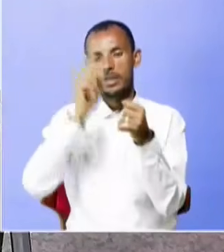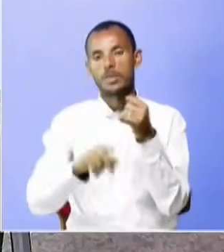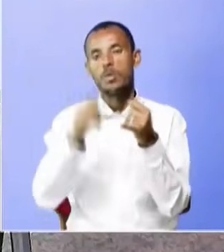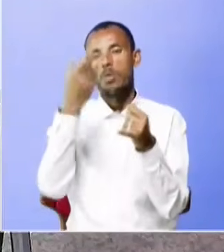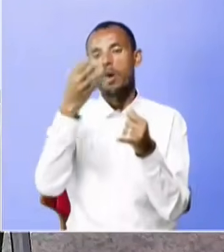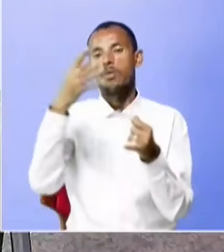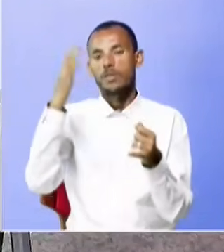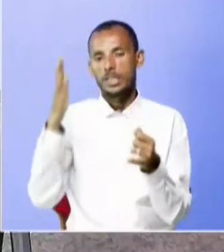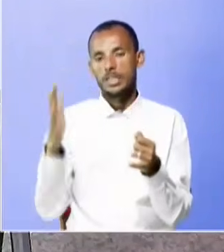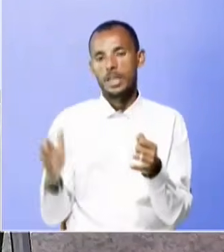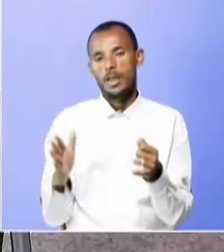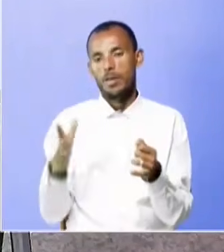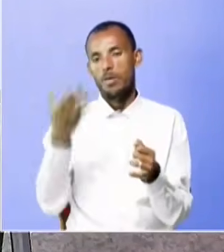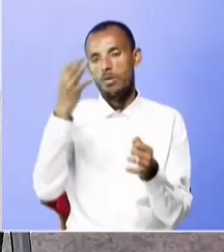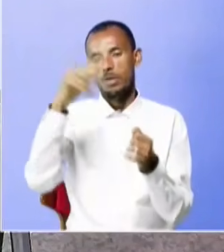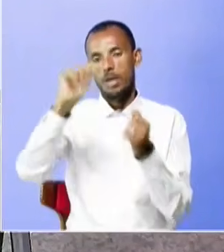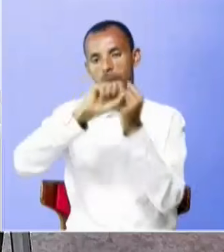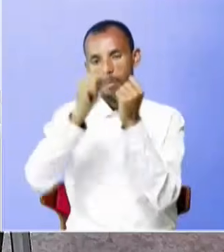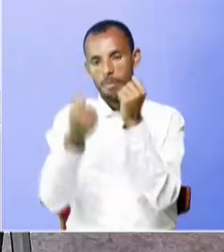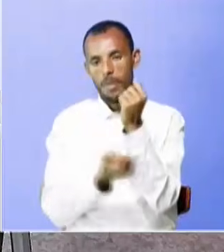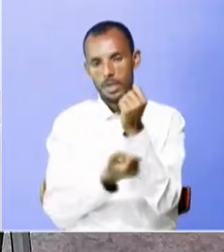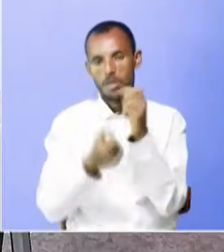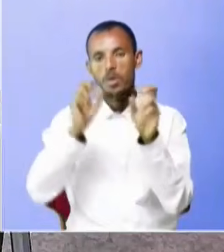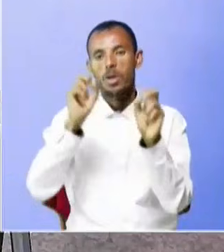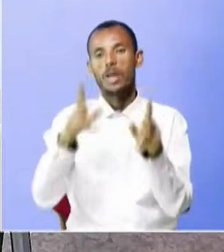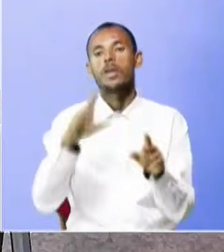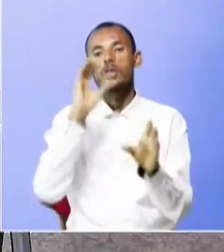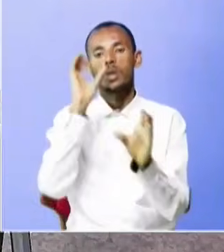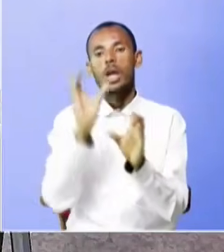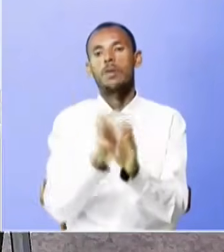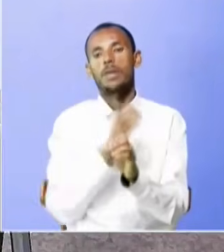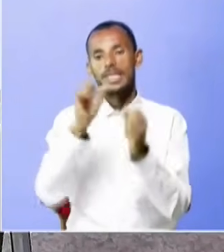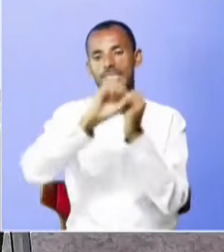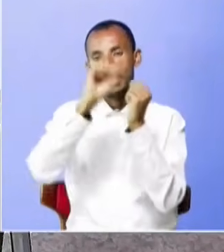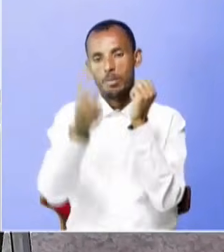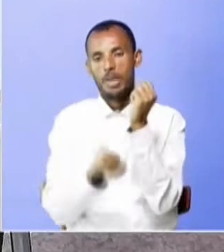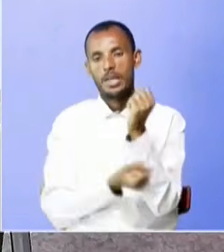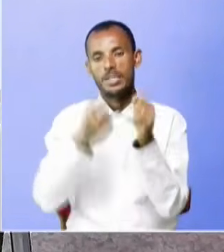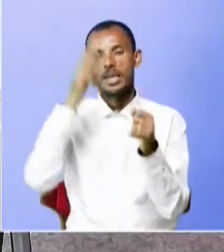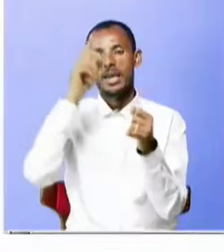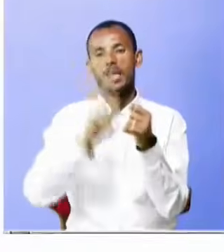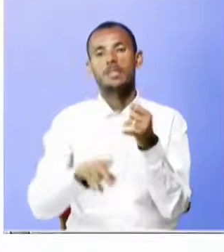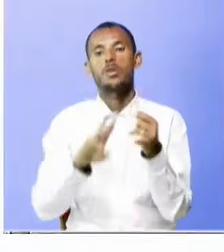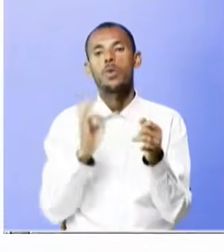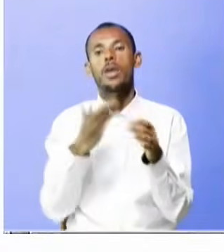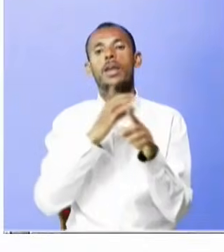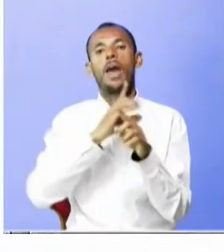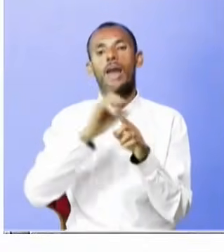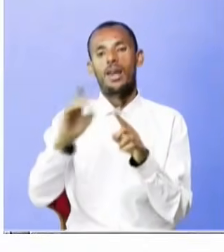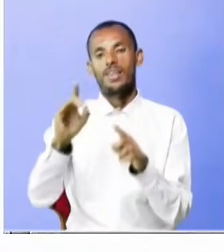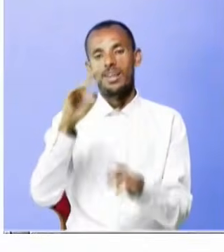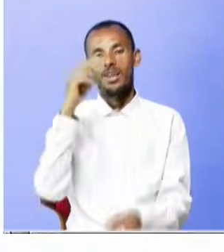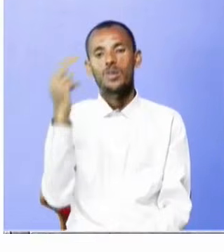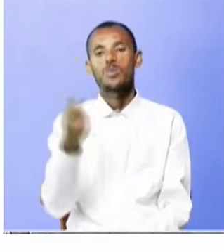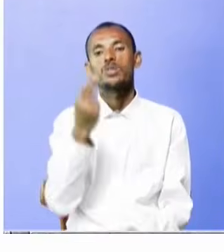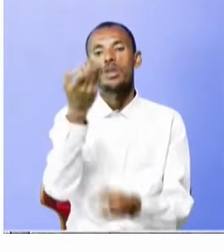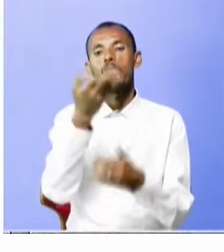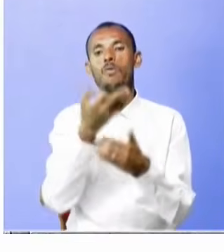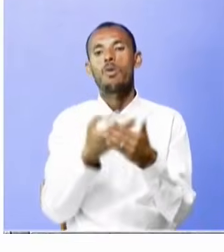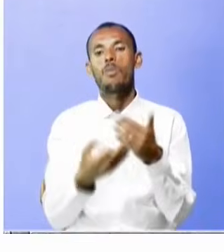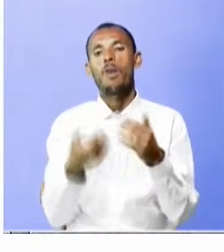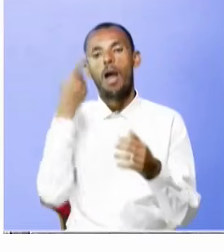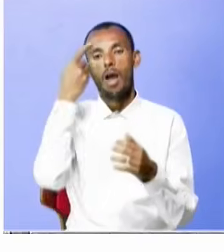side of the base. Okay, to calculate the base edge, we directly apply the formula